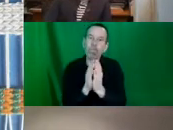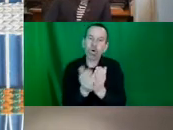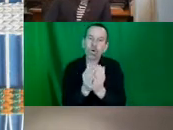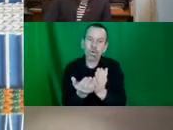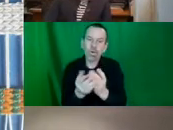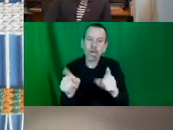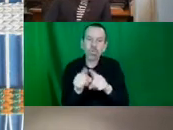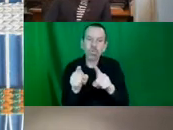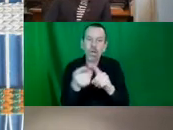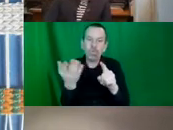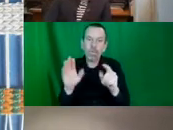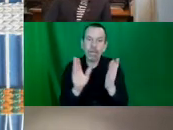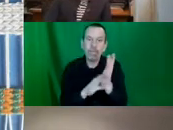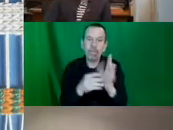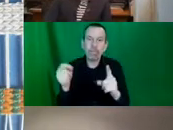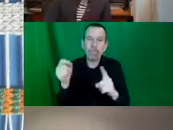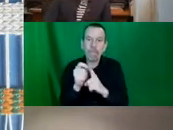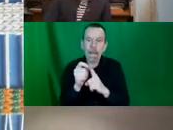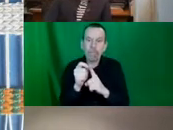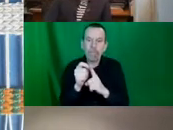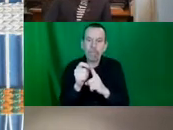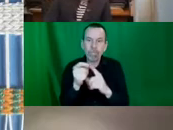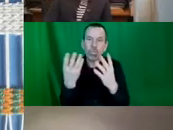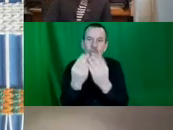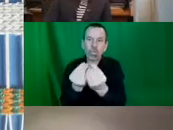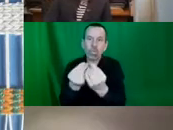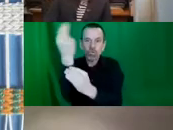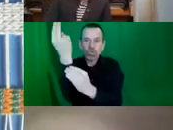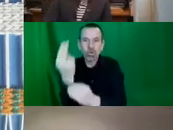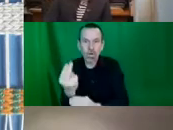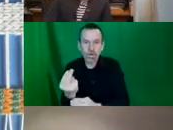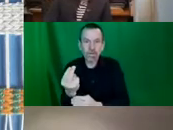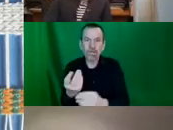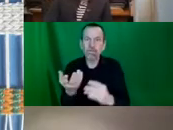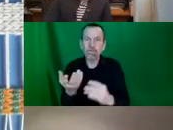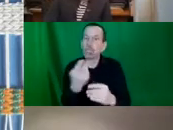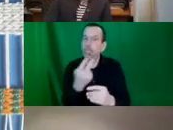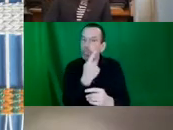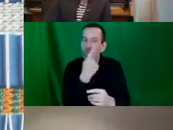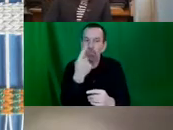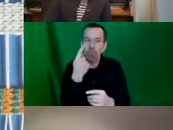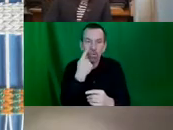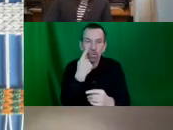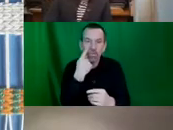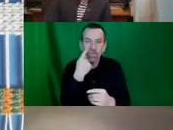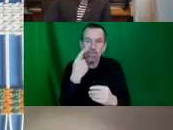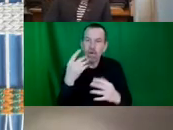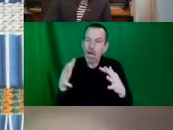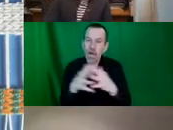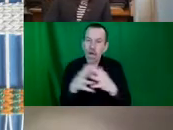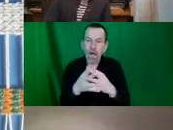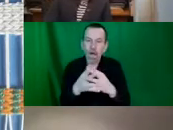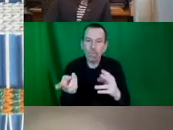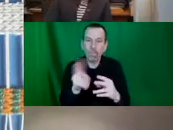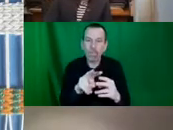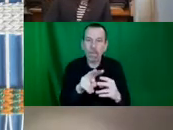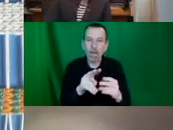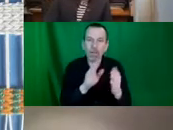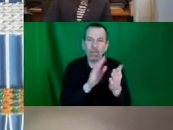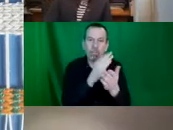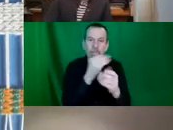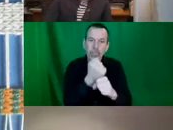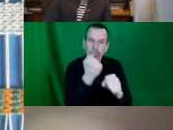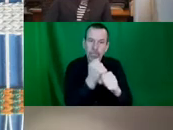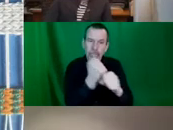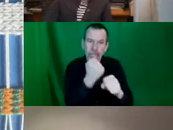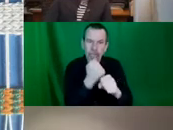documenting throughout with photography and detailed drawings, providing evidence for the structure as I disbound the volume. I then carried out repairs to the textbook, and